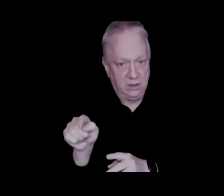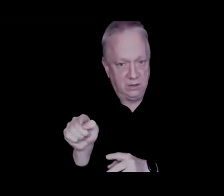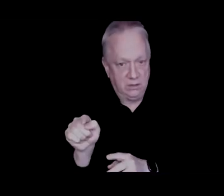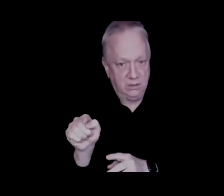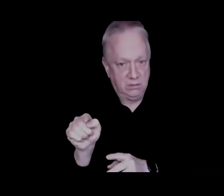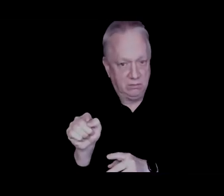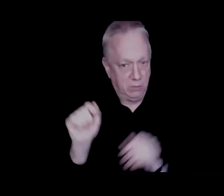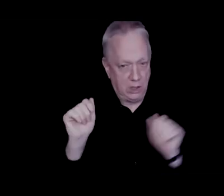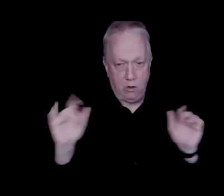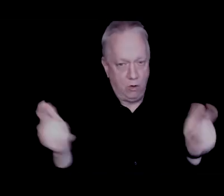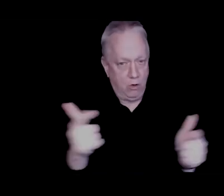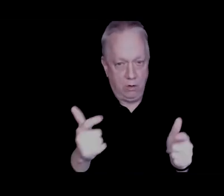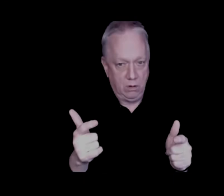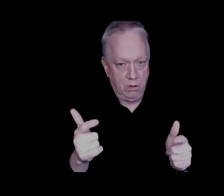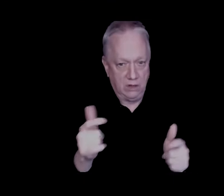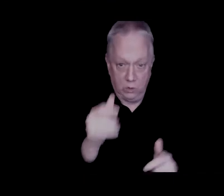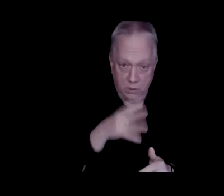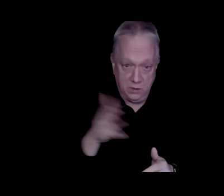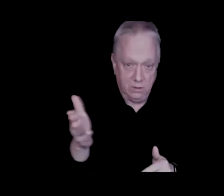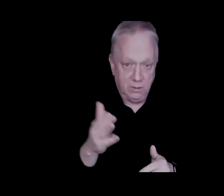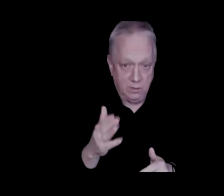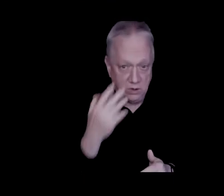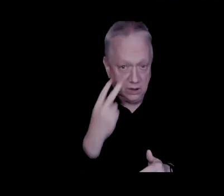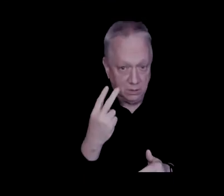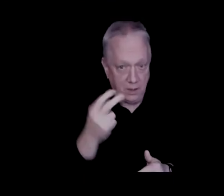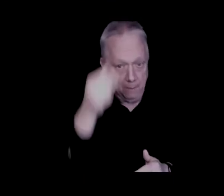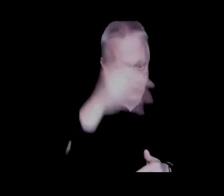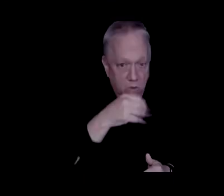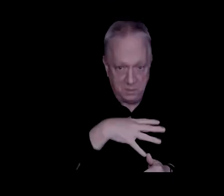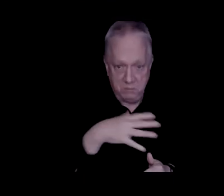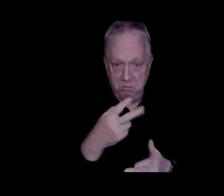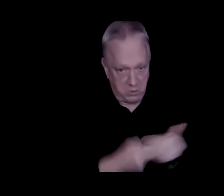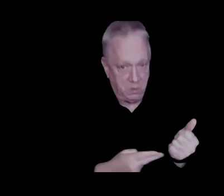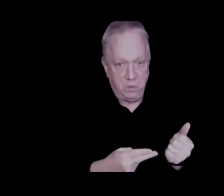respected. As a woman, you see, by the men, by the woman,